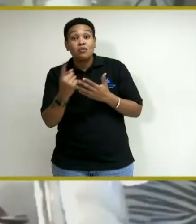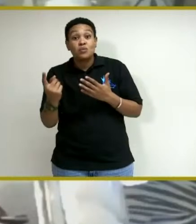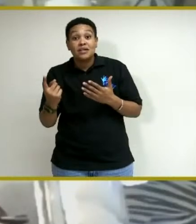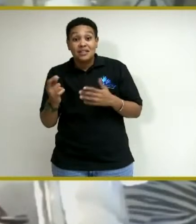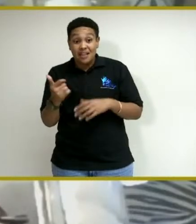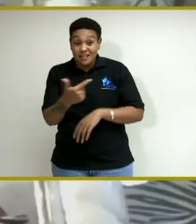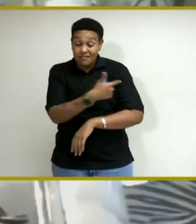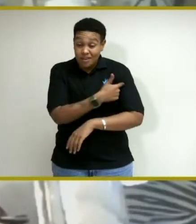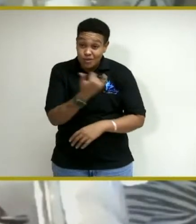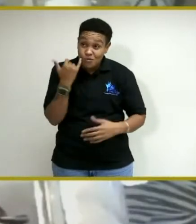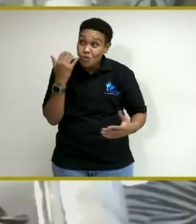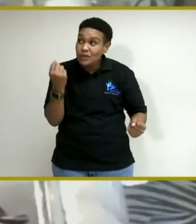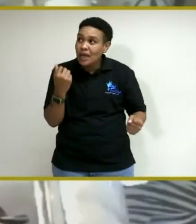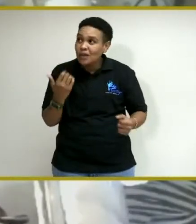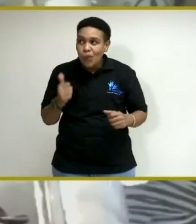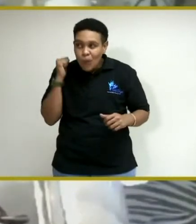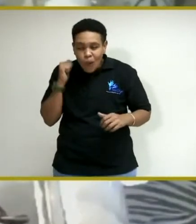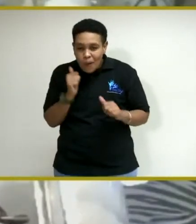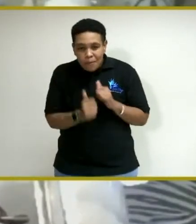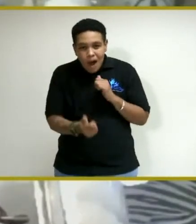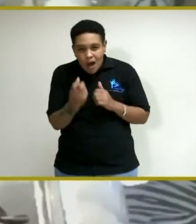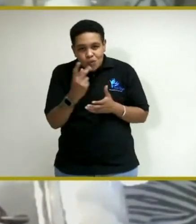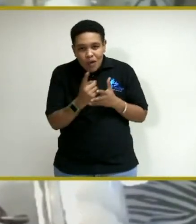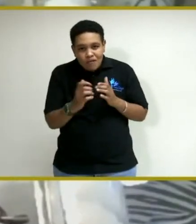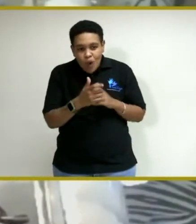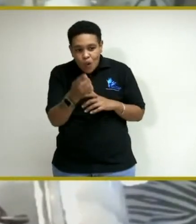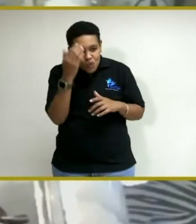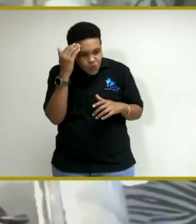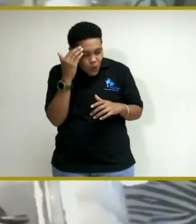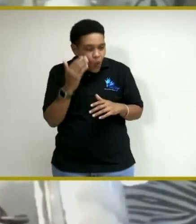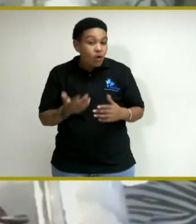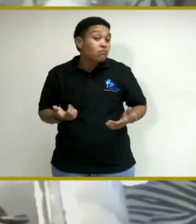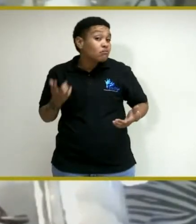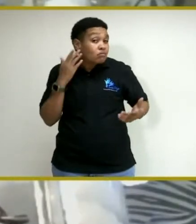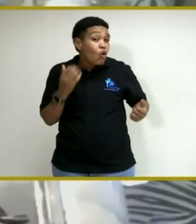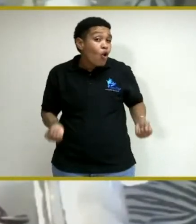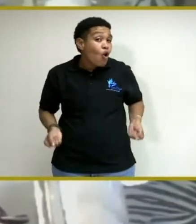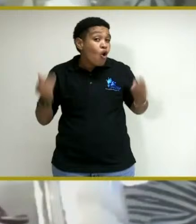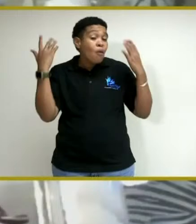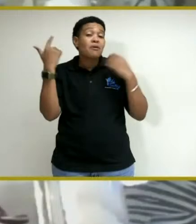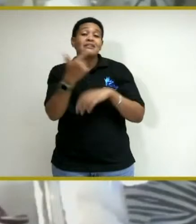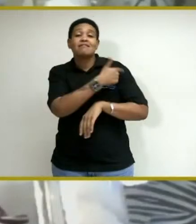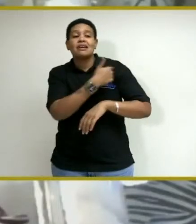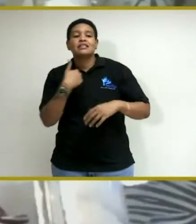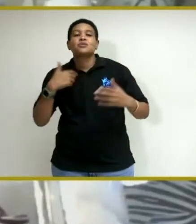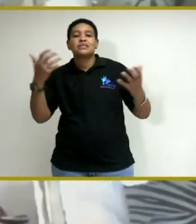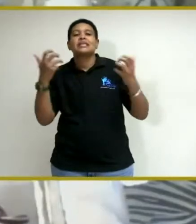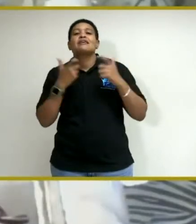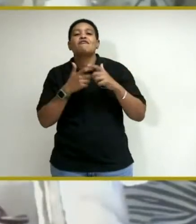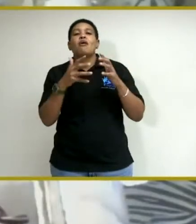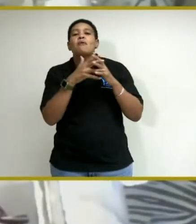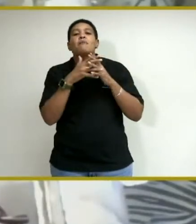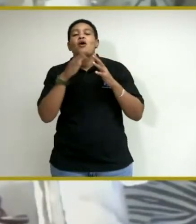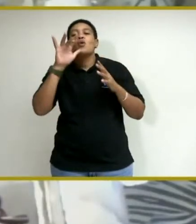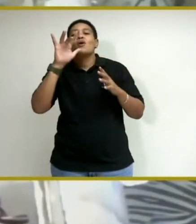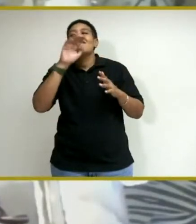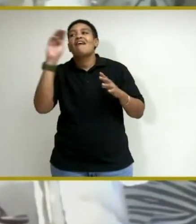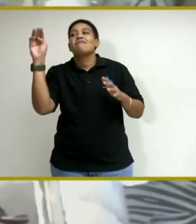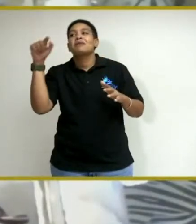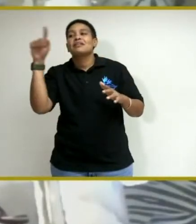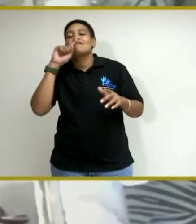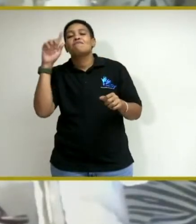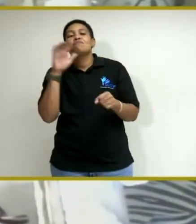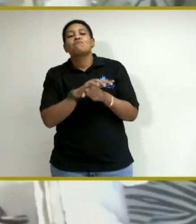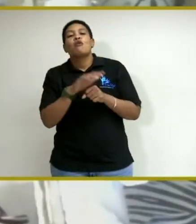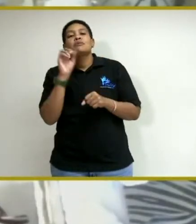vaccinated? And do we know how many vaccines we're getting from the United States, 25 million that they've promised